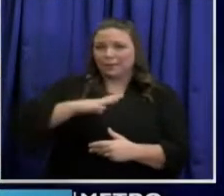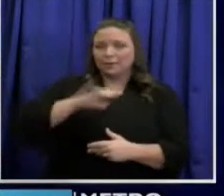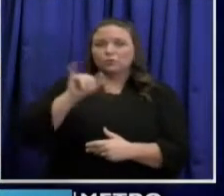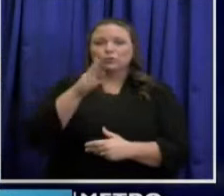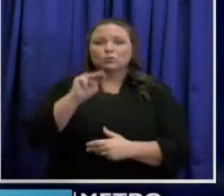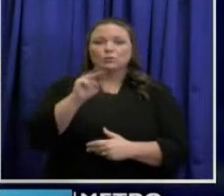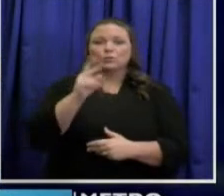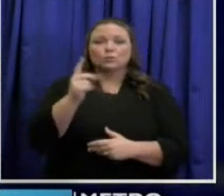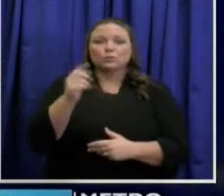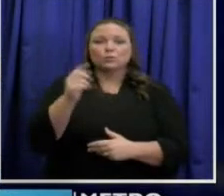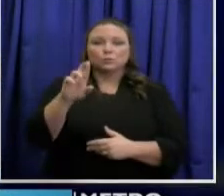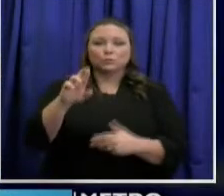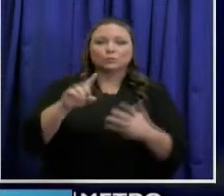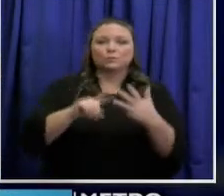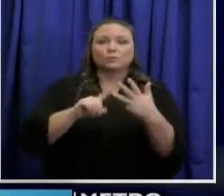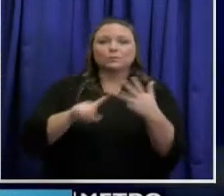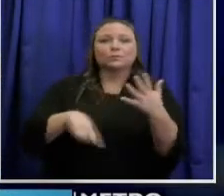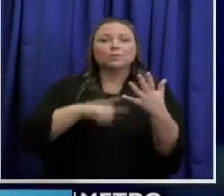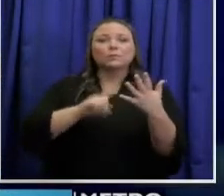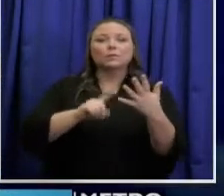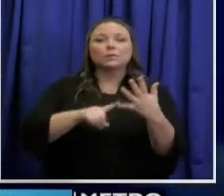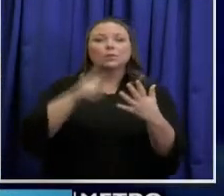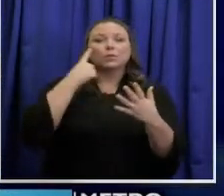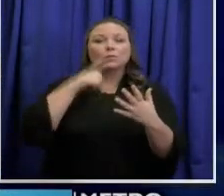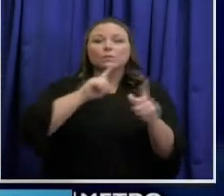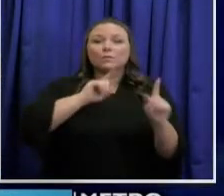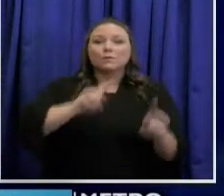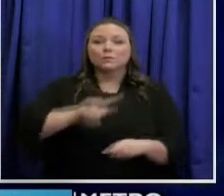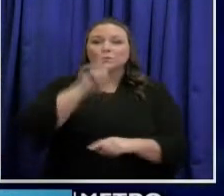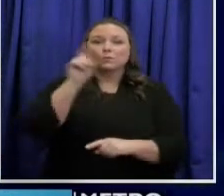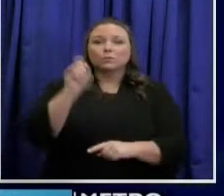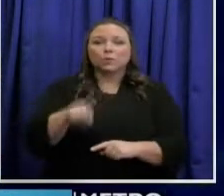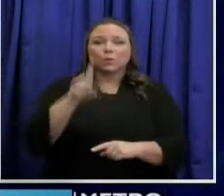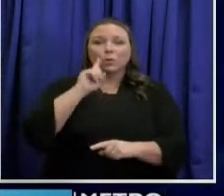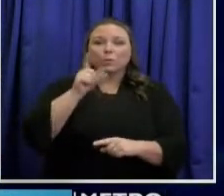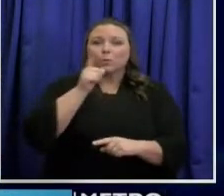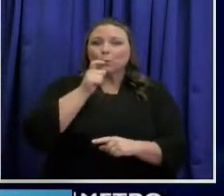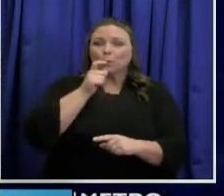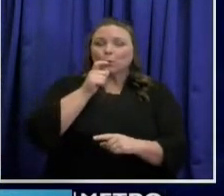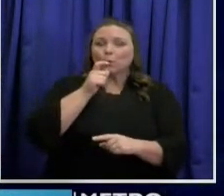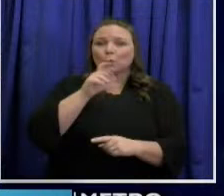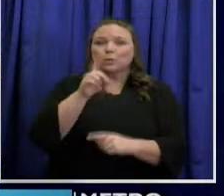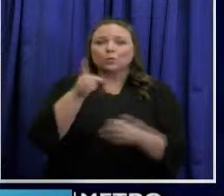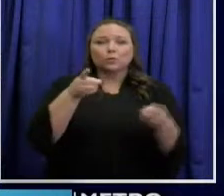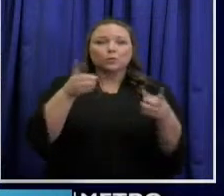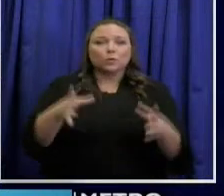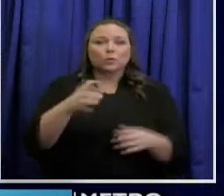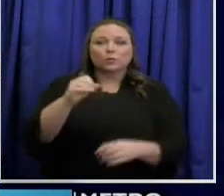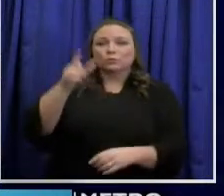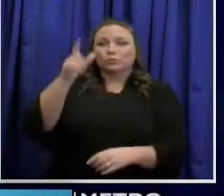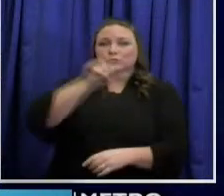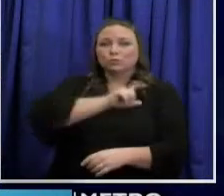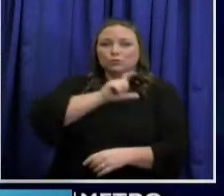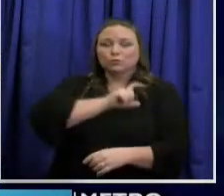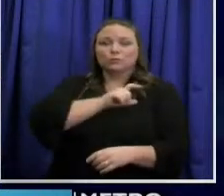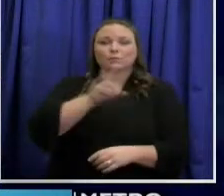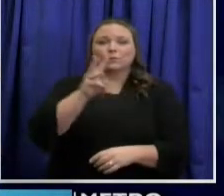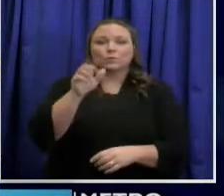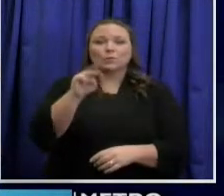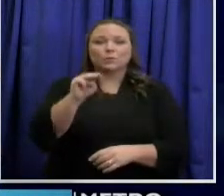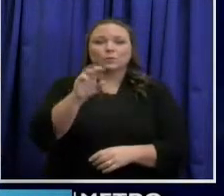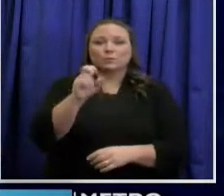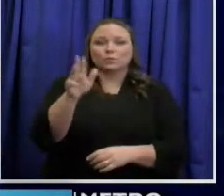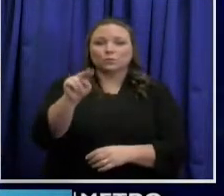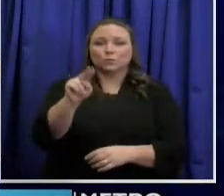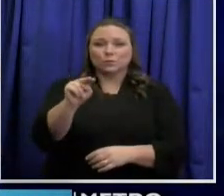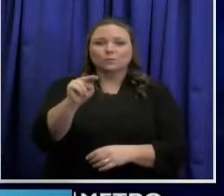Cooper. Also here to help answer your questions will be Director and Chief William Swan of